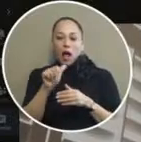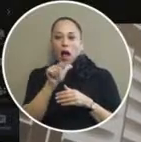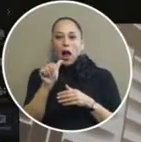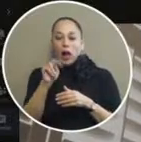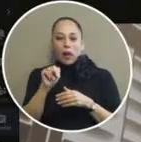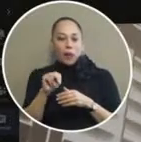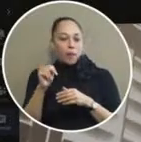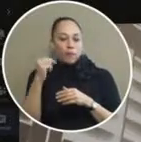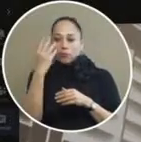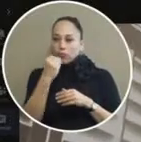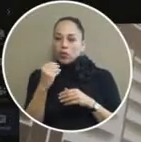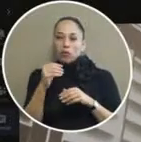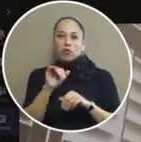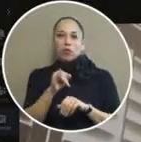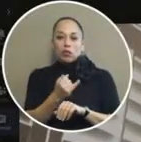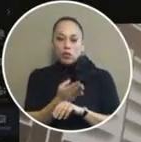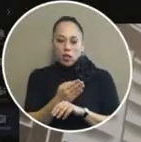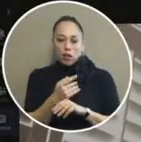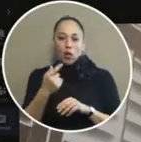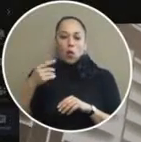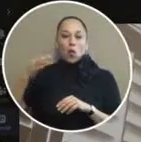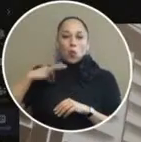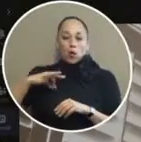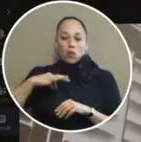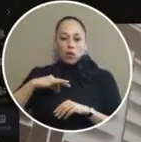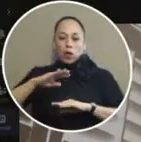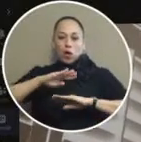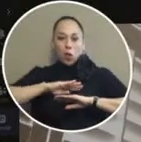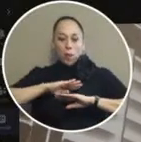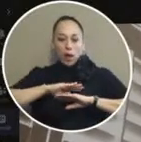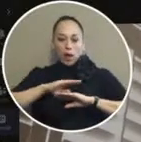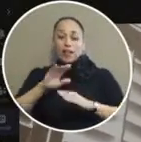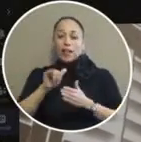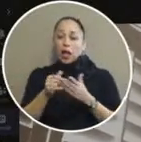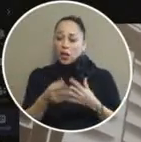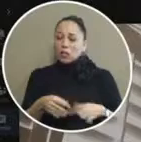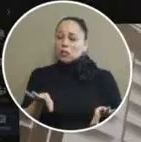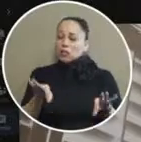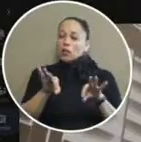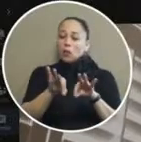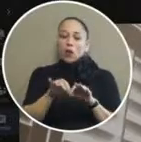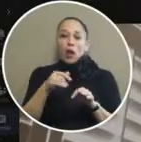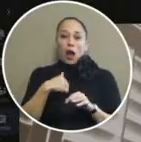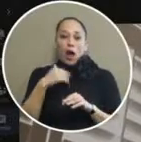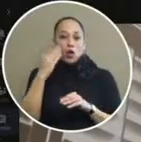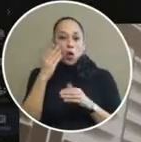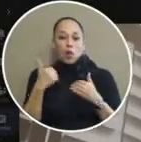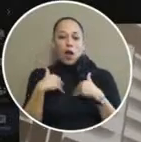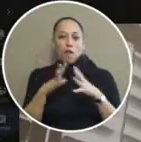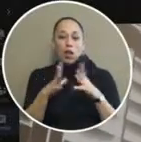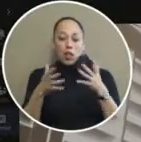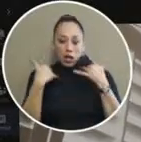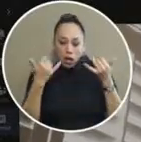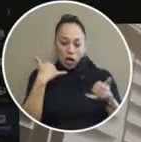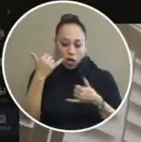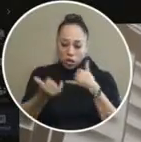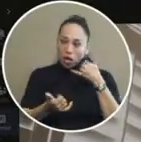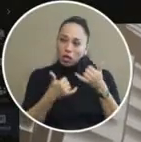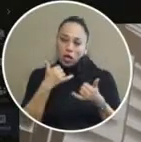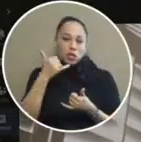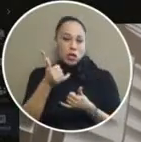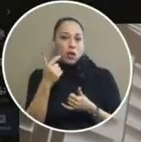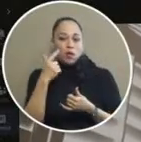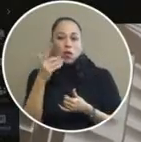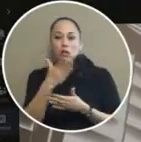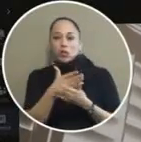masterful job of kind of going over the voluntary compliance and how that's important. I know that we got a lot of calls early on by some of